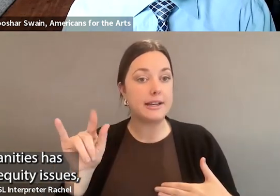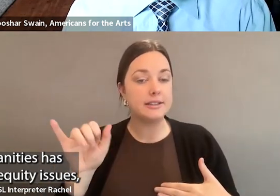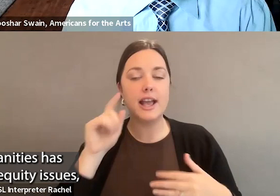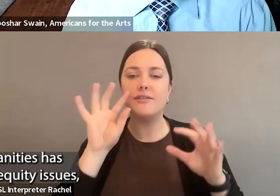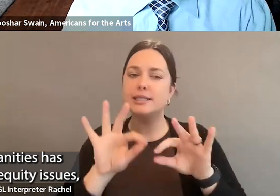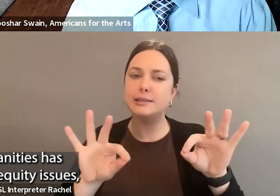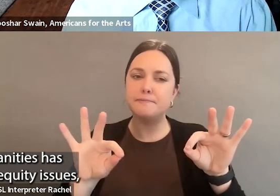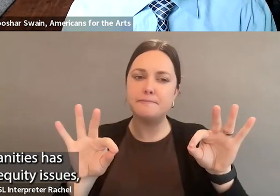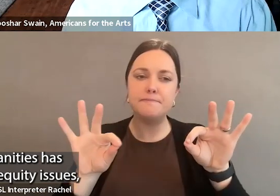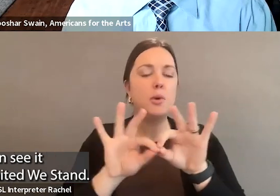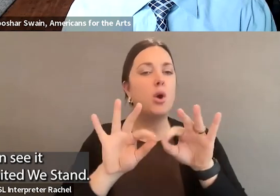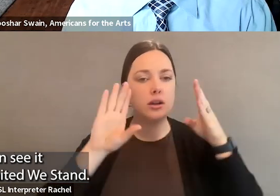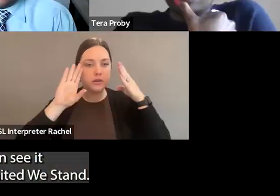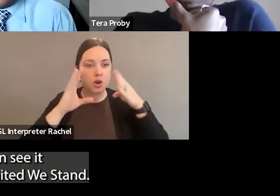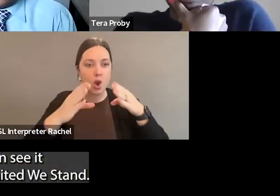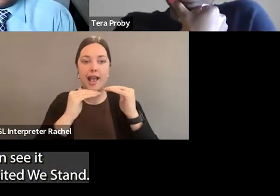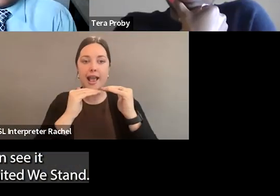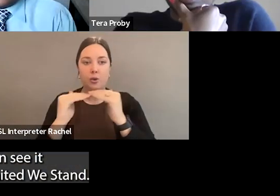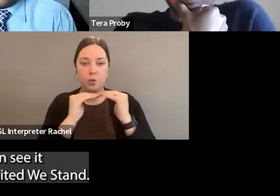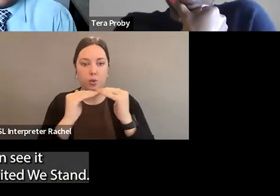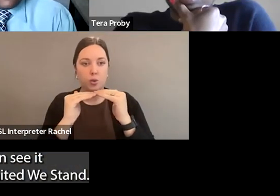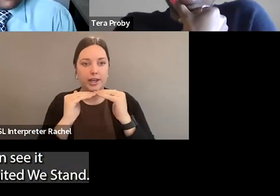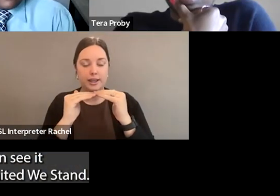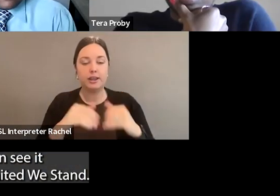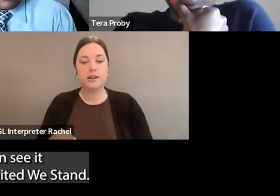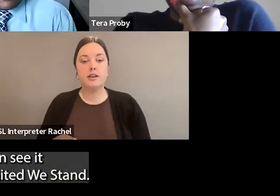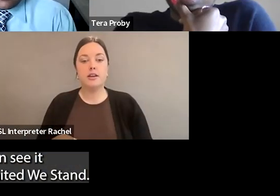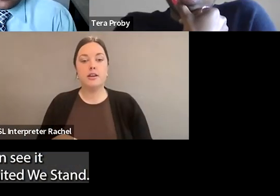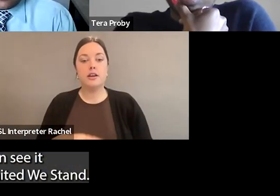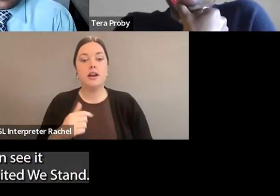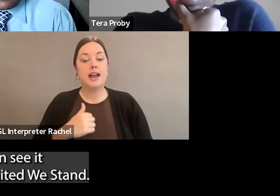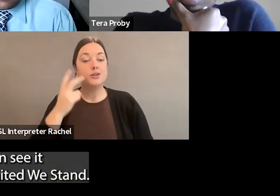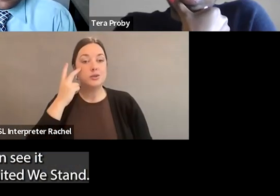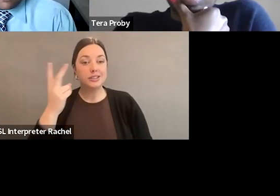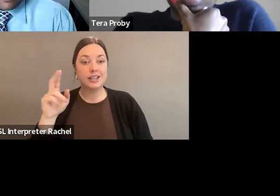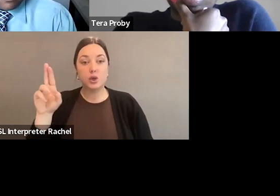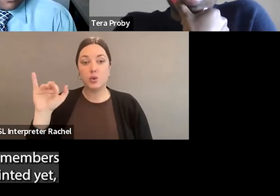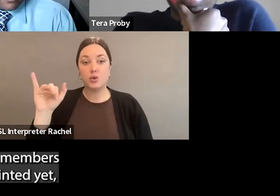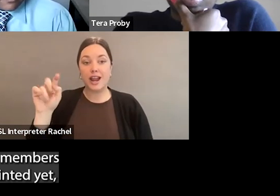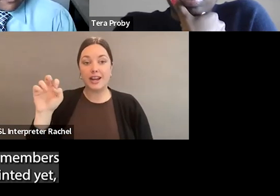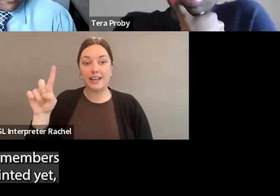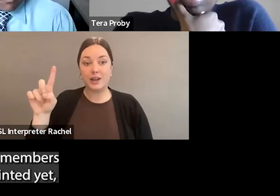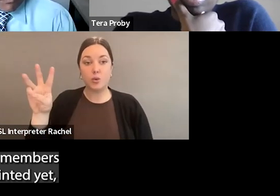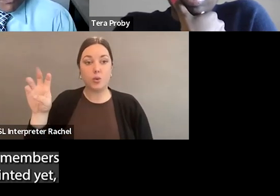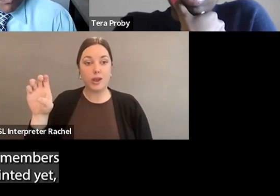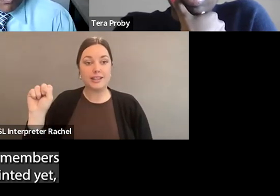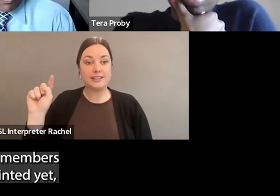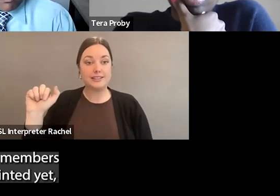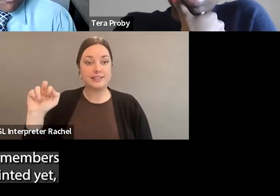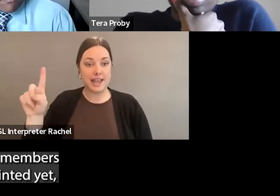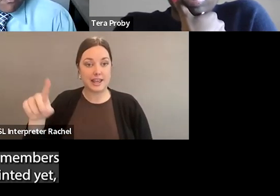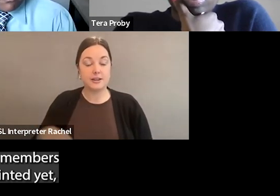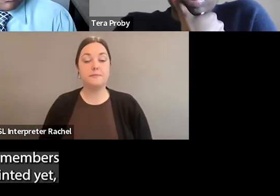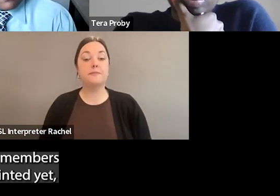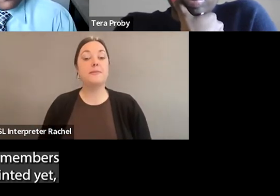equity issues. And especially, I can see it taking on the issues of United We Stand. Now, the